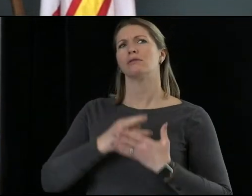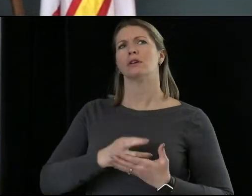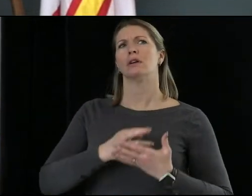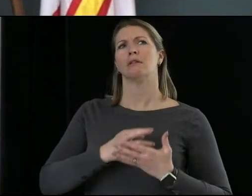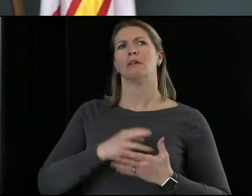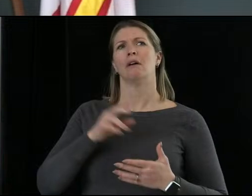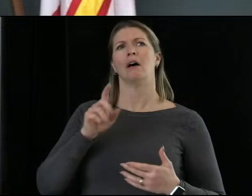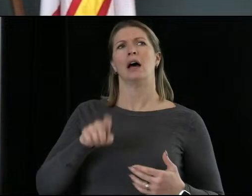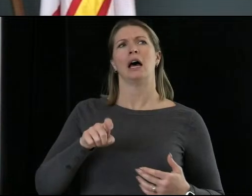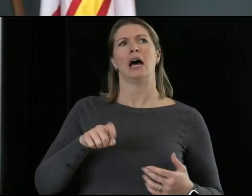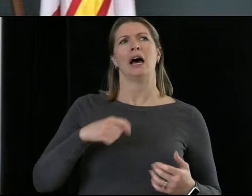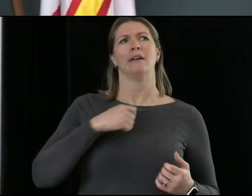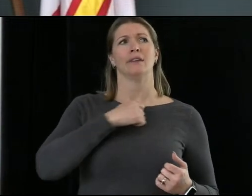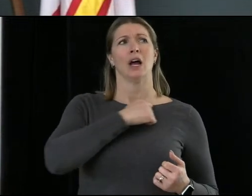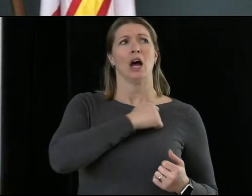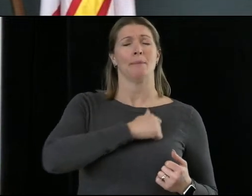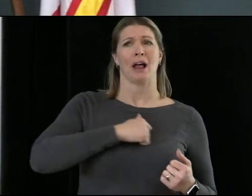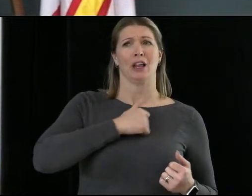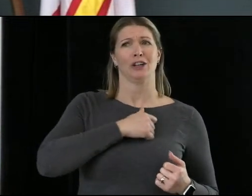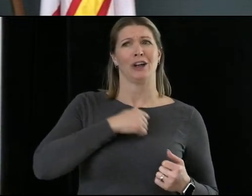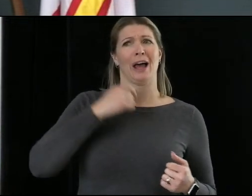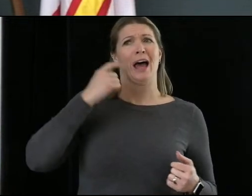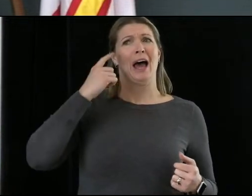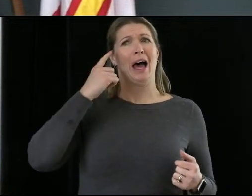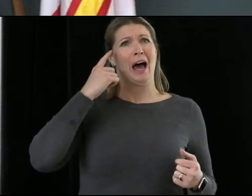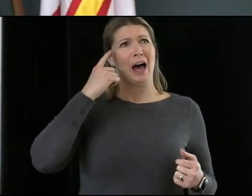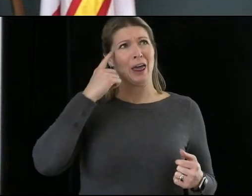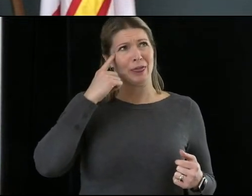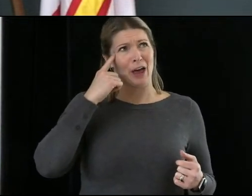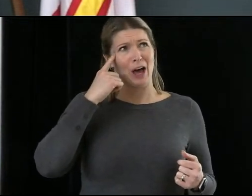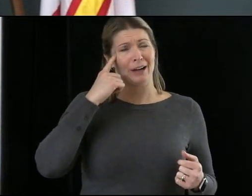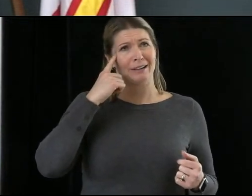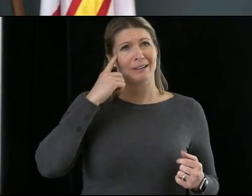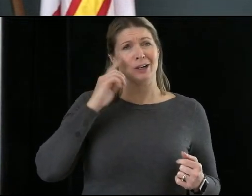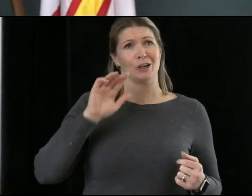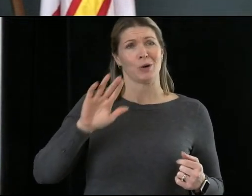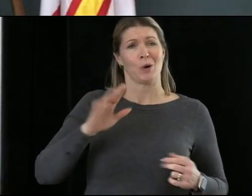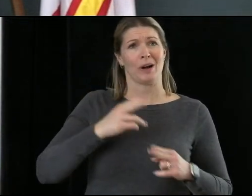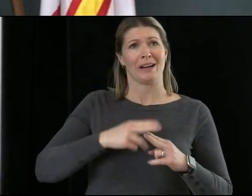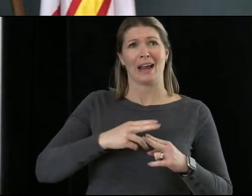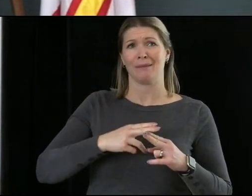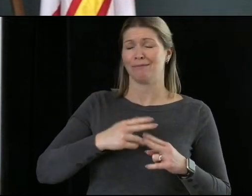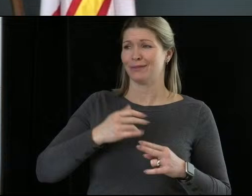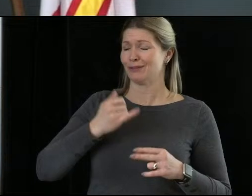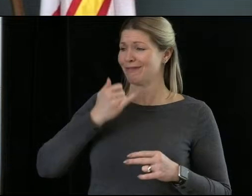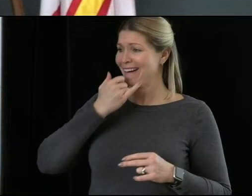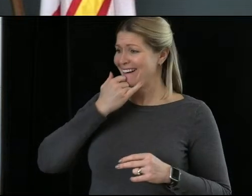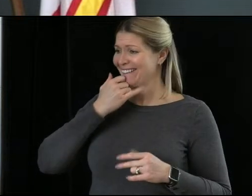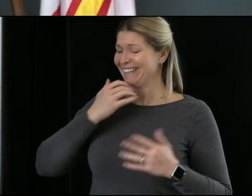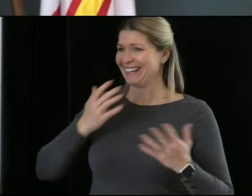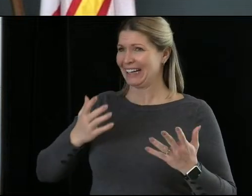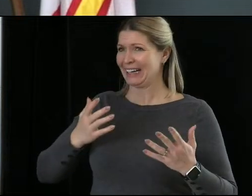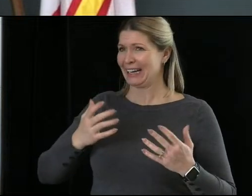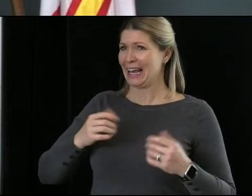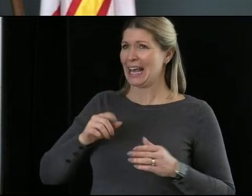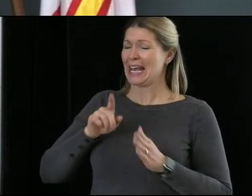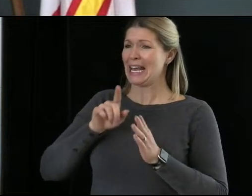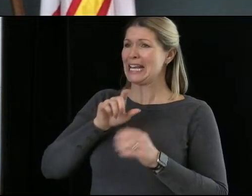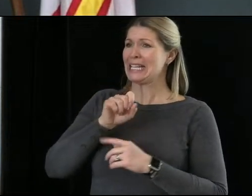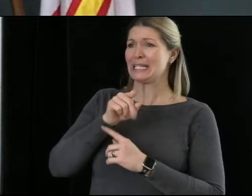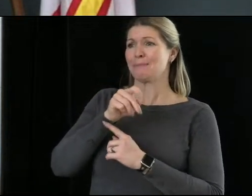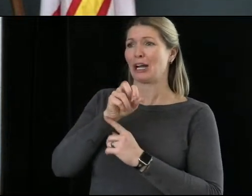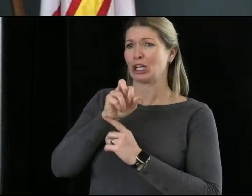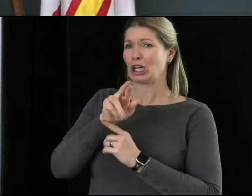apologize. I think I got both of your names right, and I knew you are not the Deputy Chief. It's Sheriff Moore, and I think as Inspector is